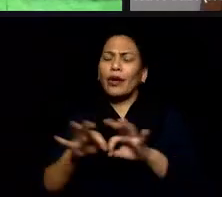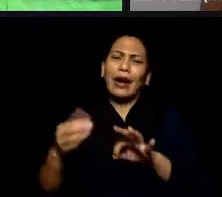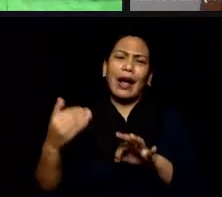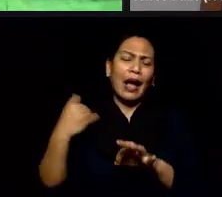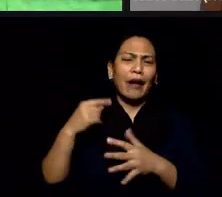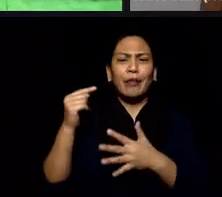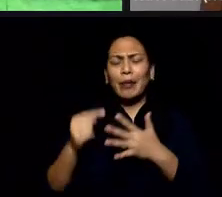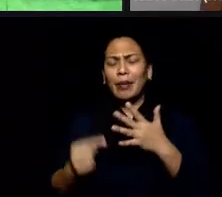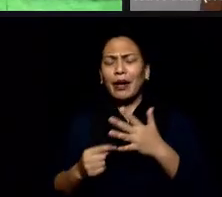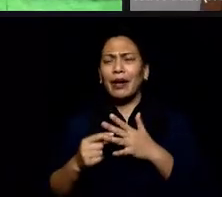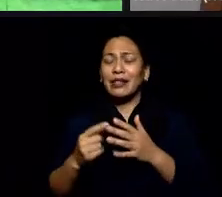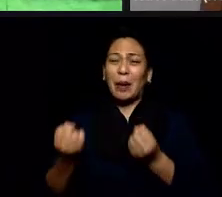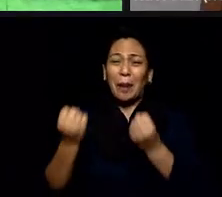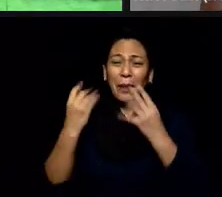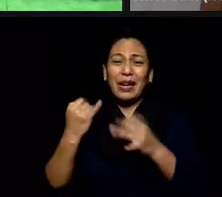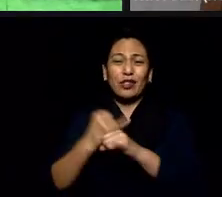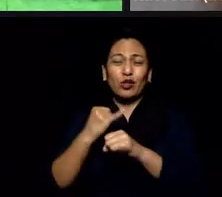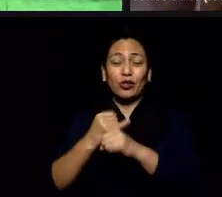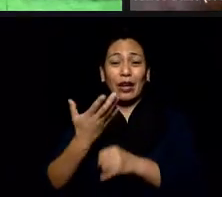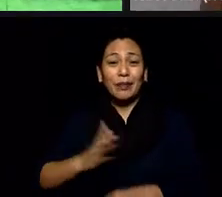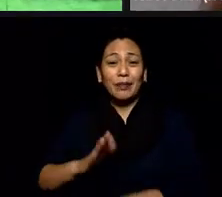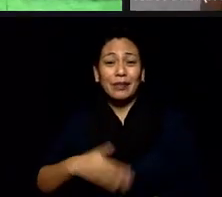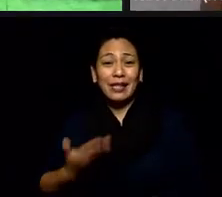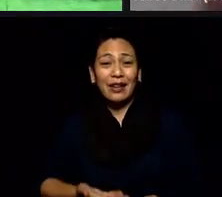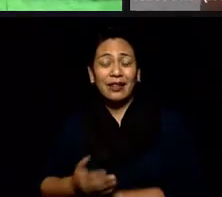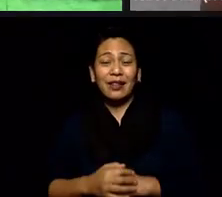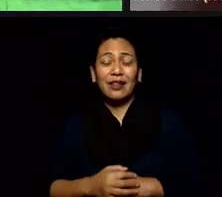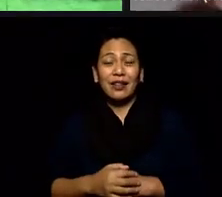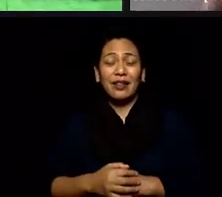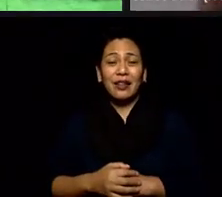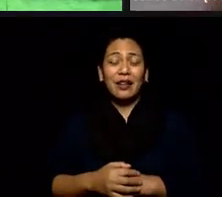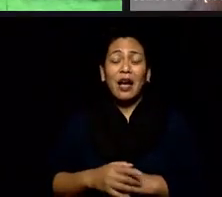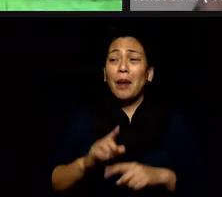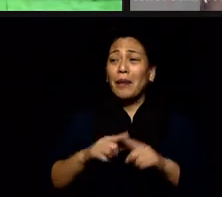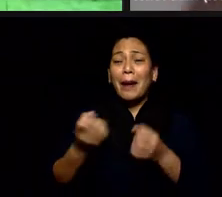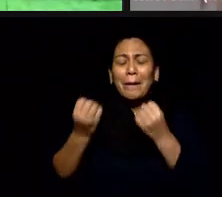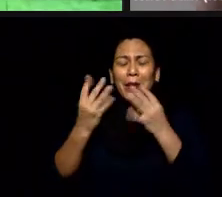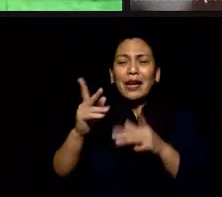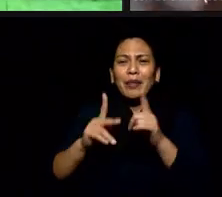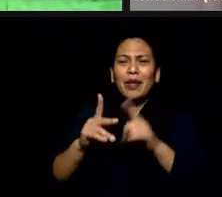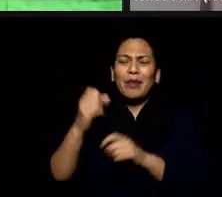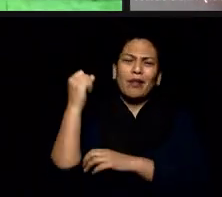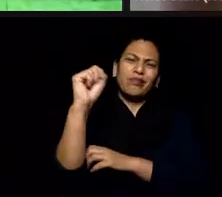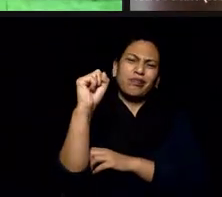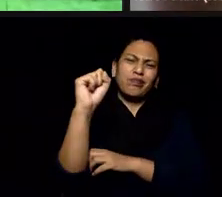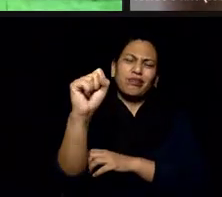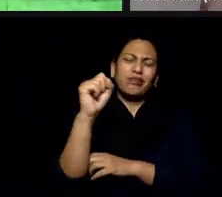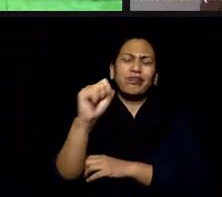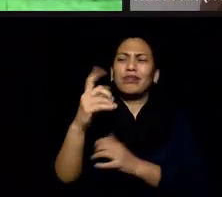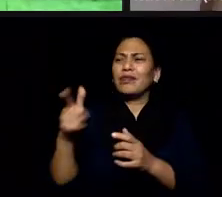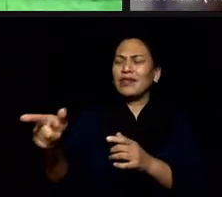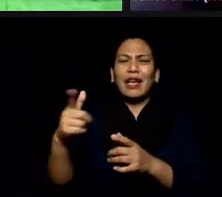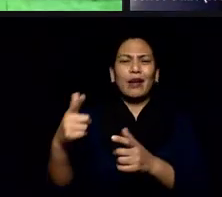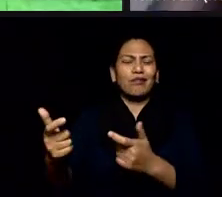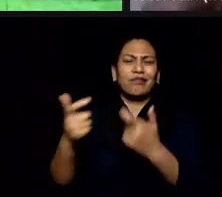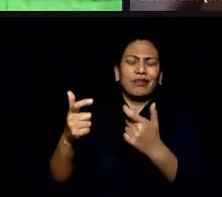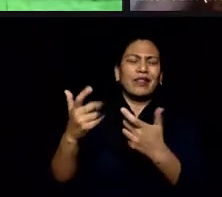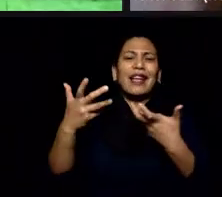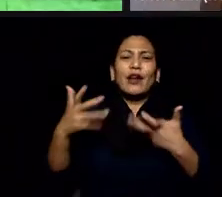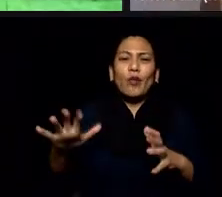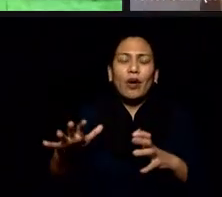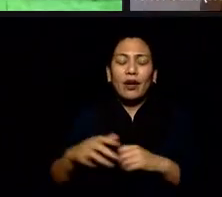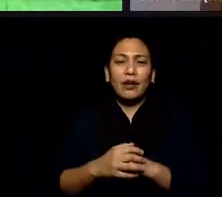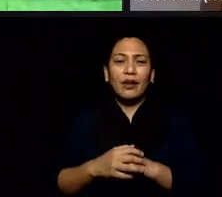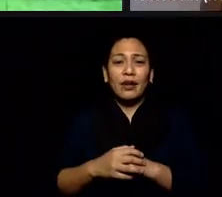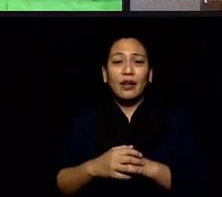So yeah, a change was made, but there were still people who didn't want that. There were still white artists who were in the way of that. And then my